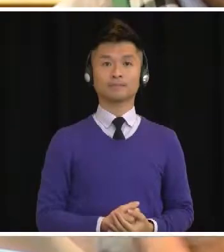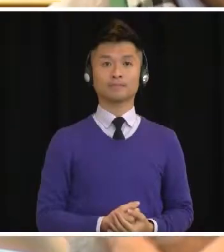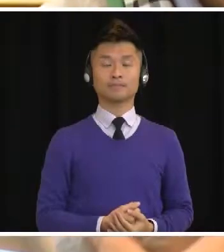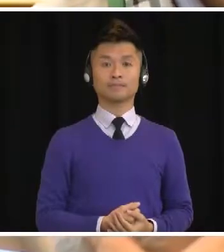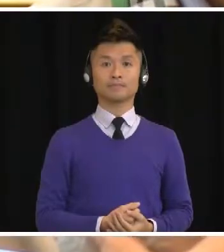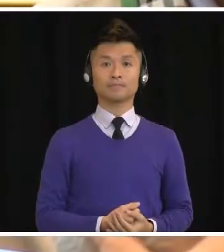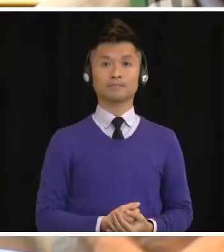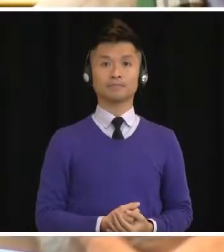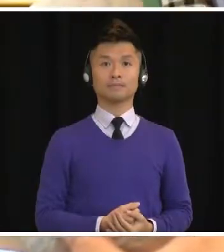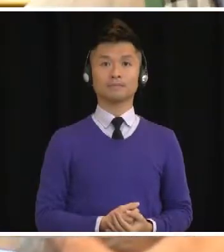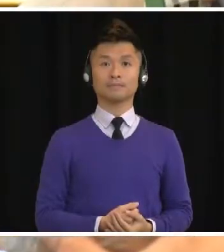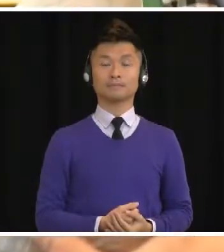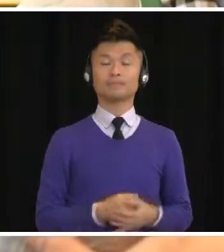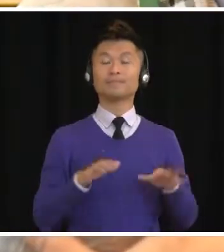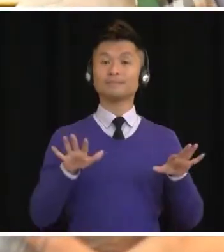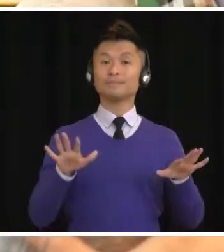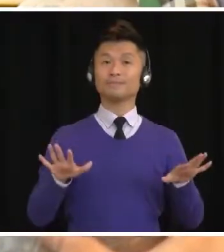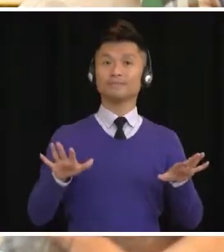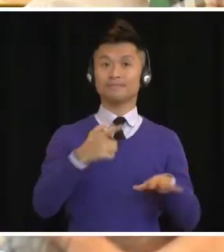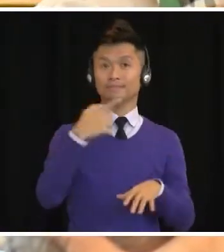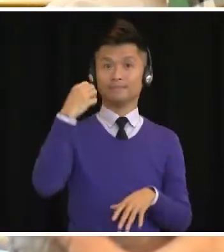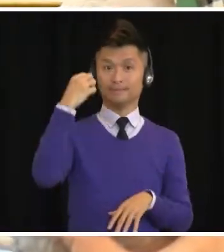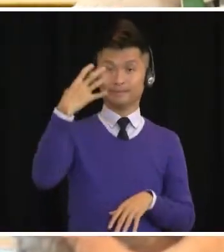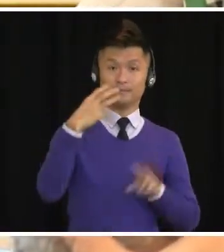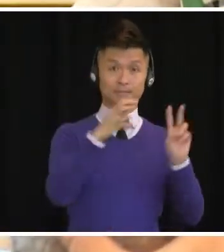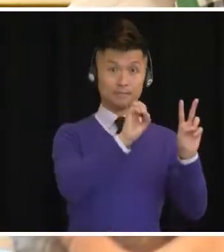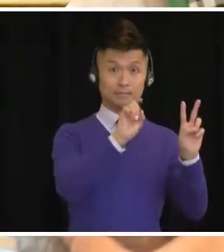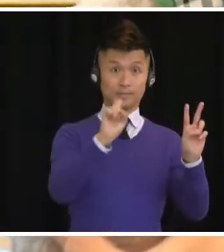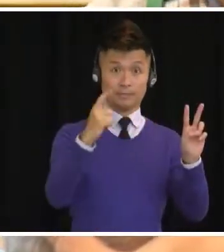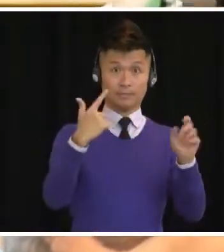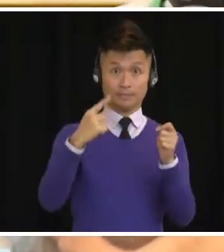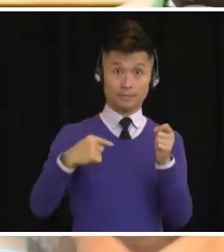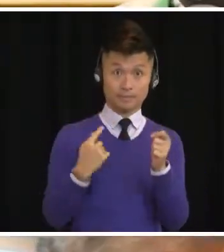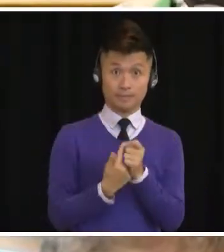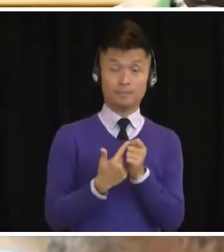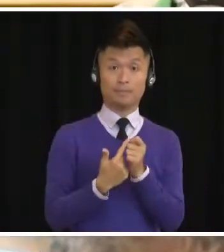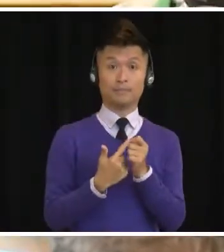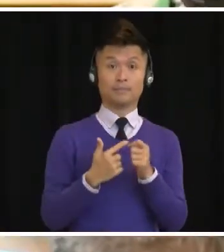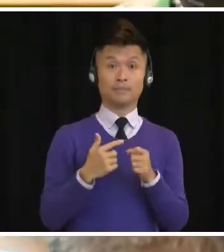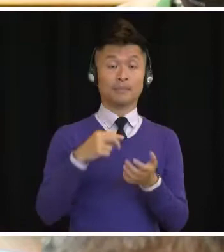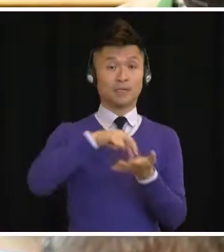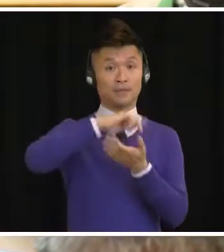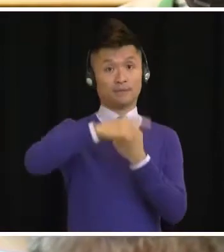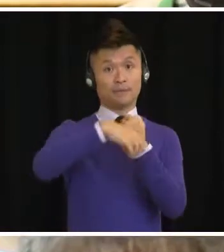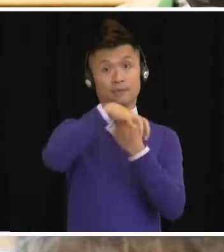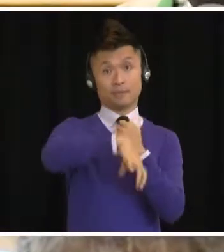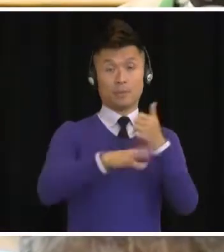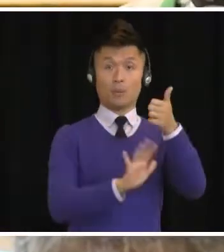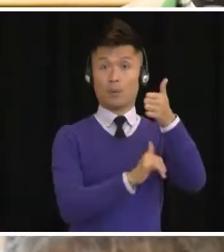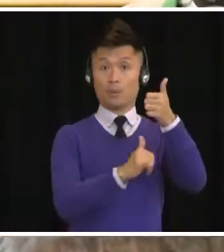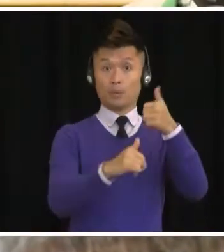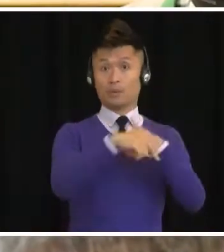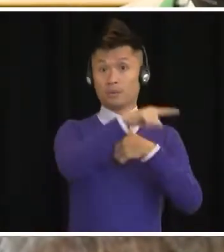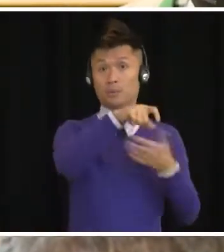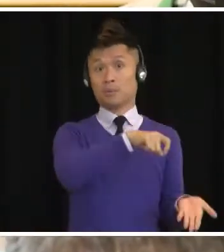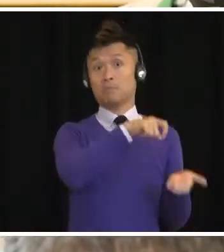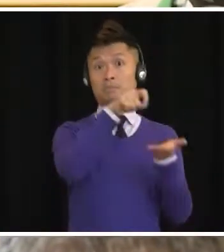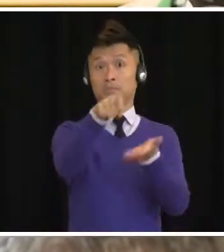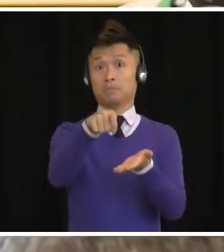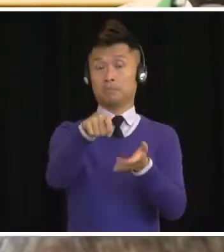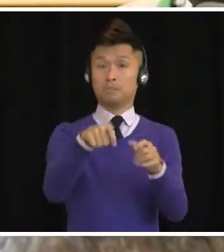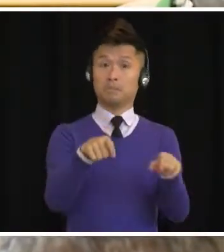And Legislative Yuan at the time did not have that much dispute on the age to marriage